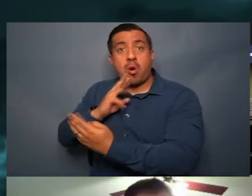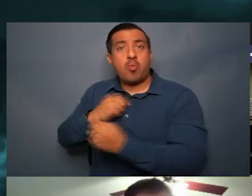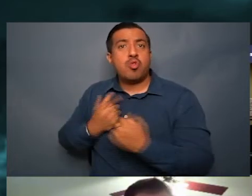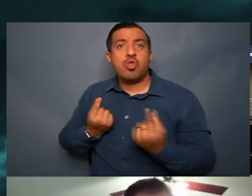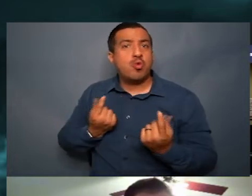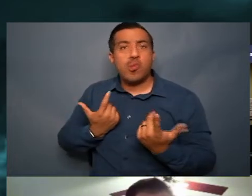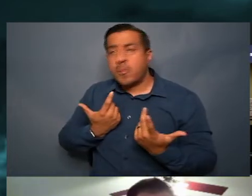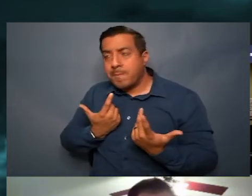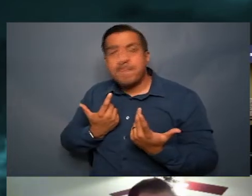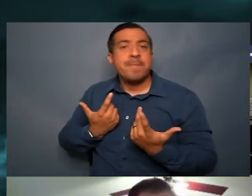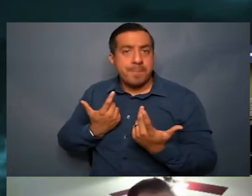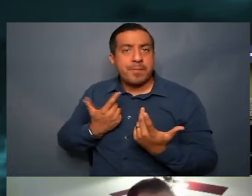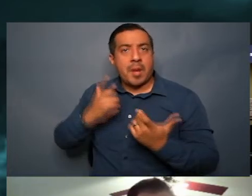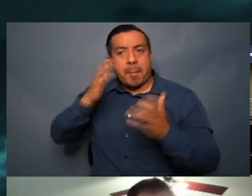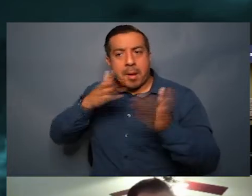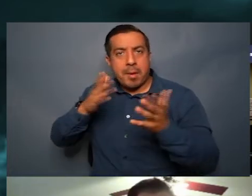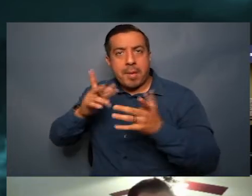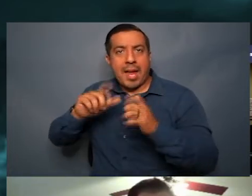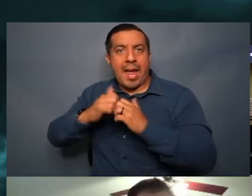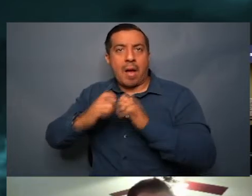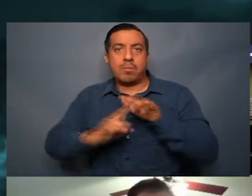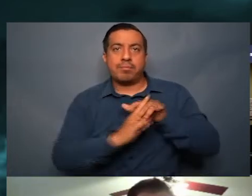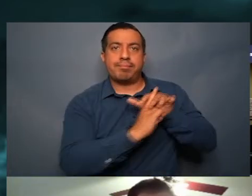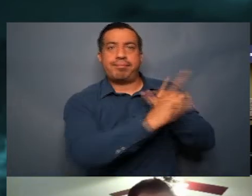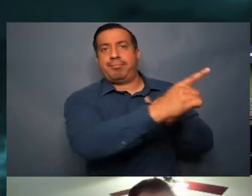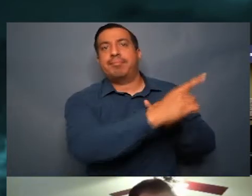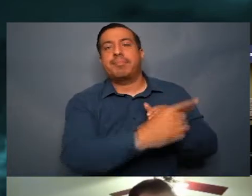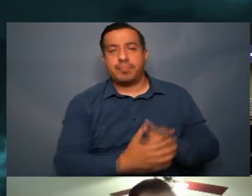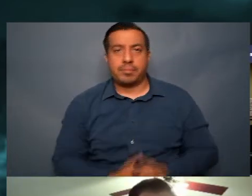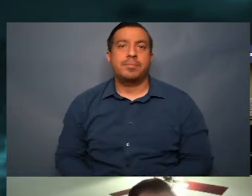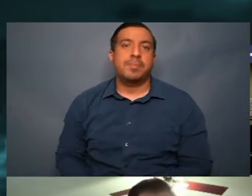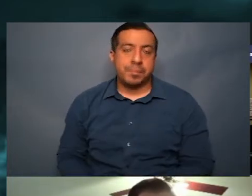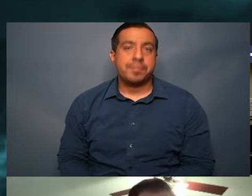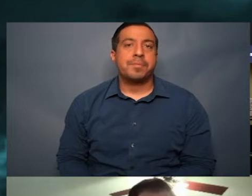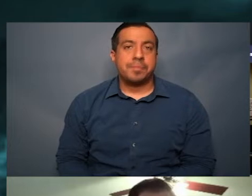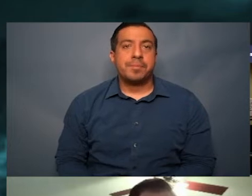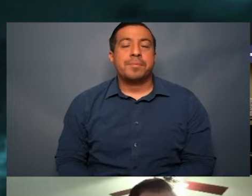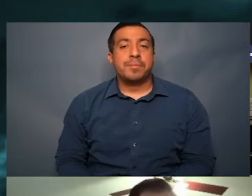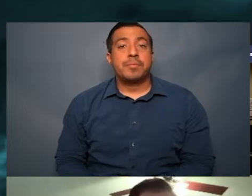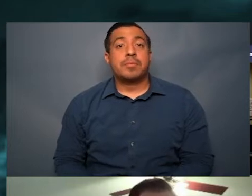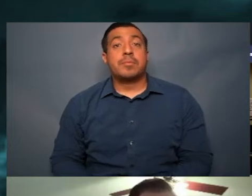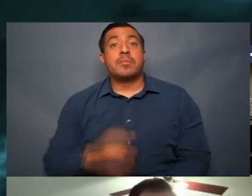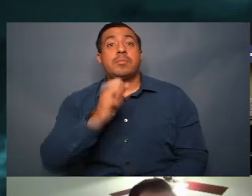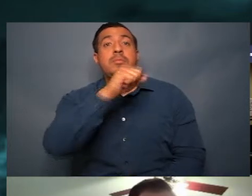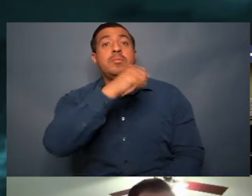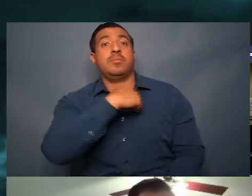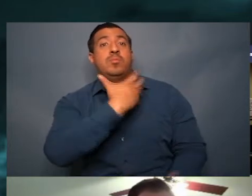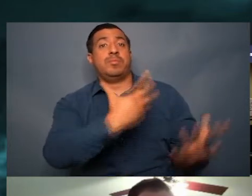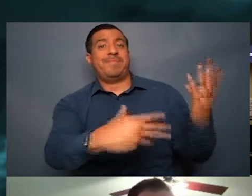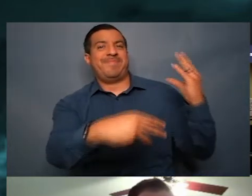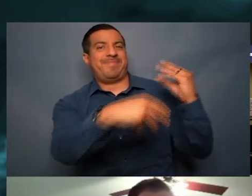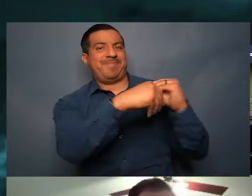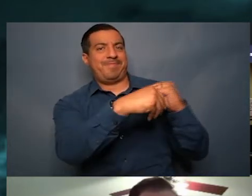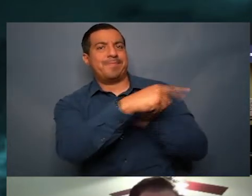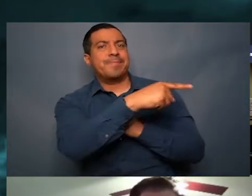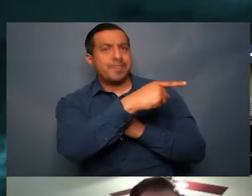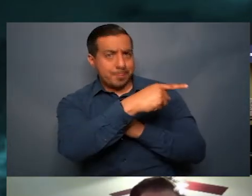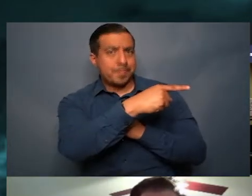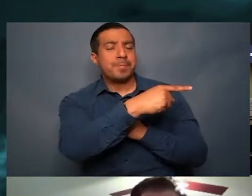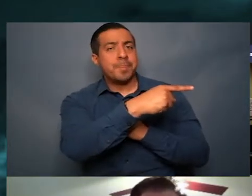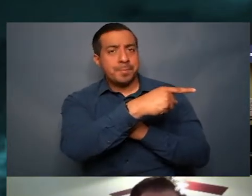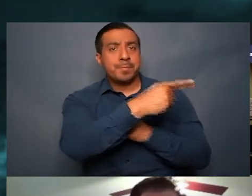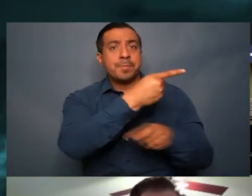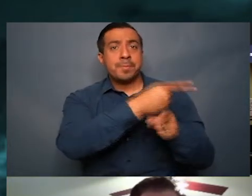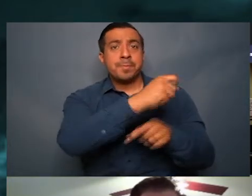put a plan in place so you know where to go. And I'll just add to that in saying